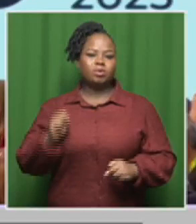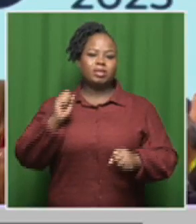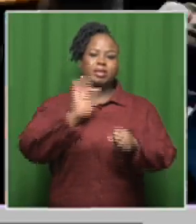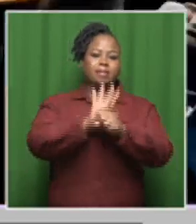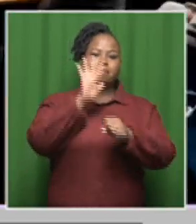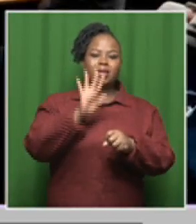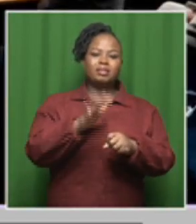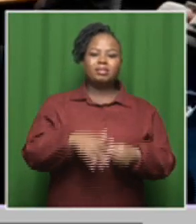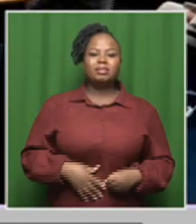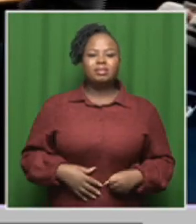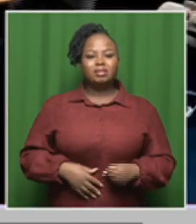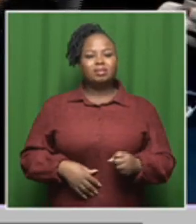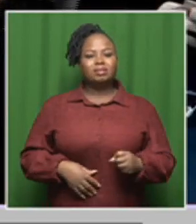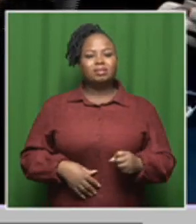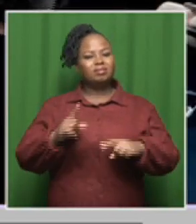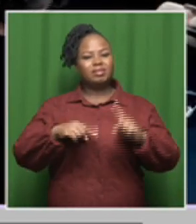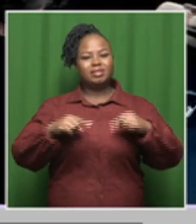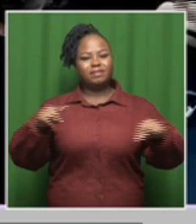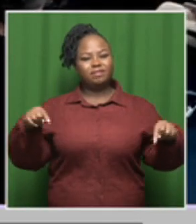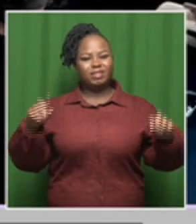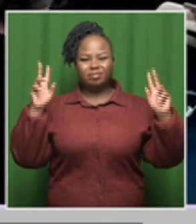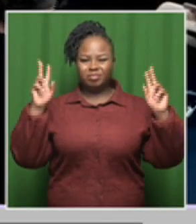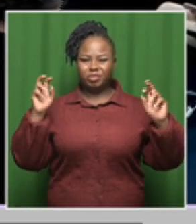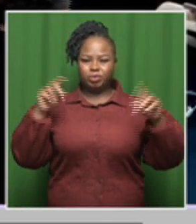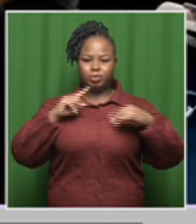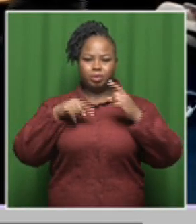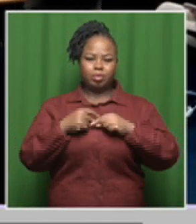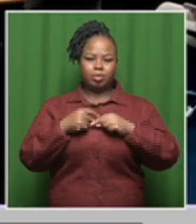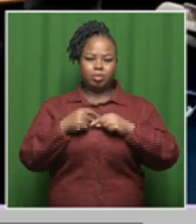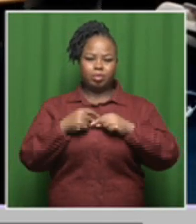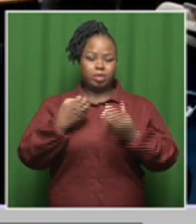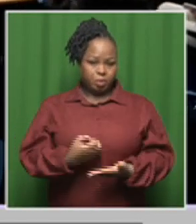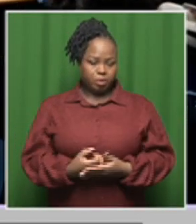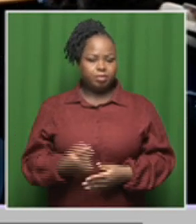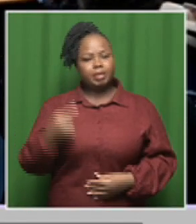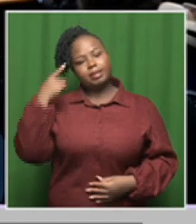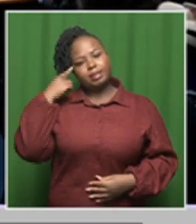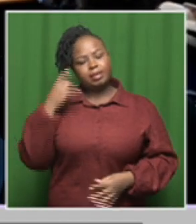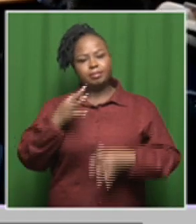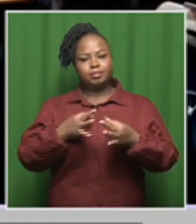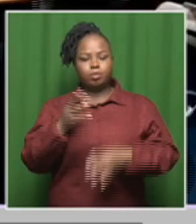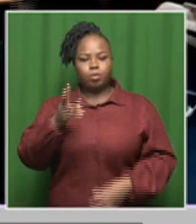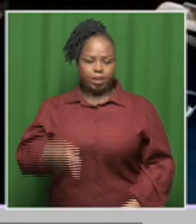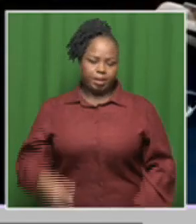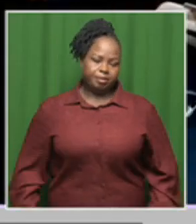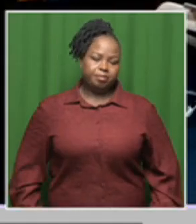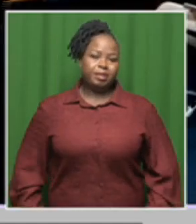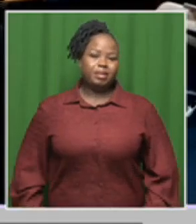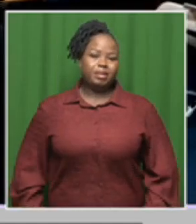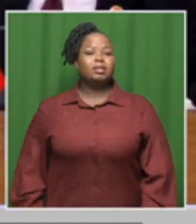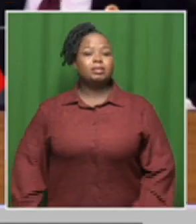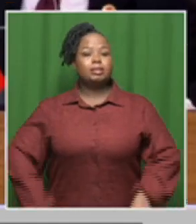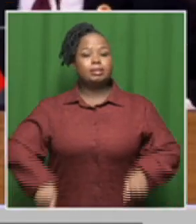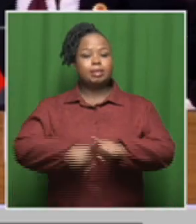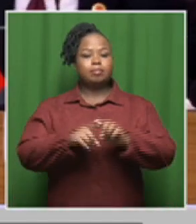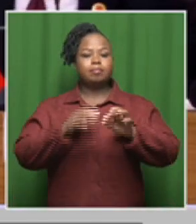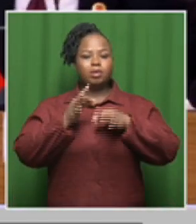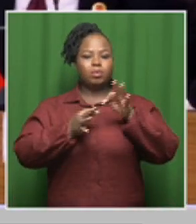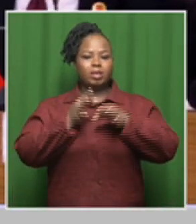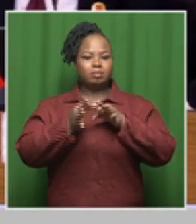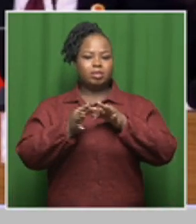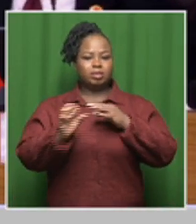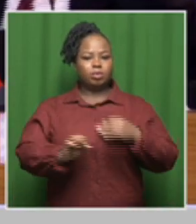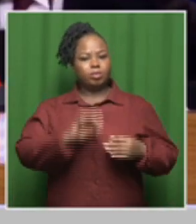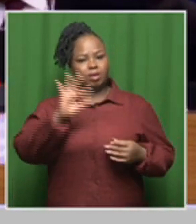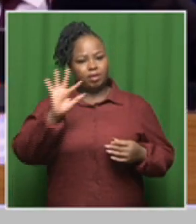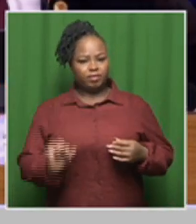that are related to the economy. So I think he is going to outline that and also explain South